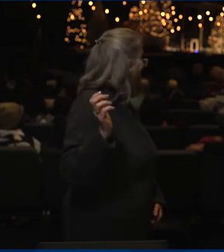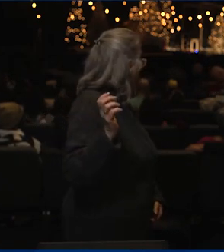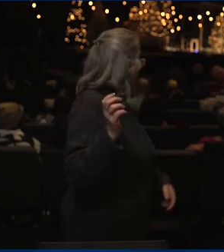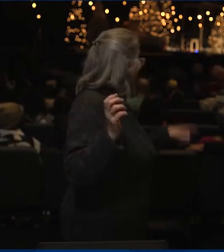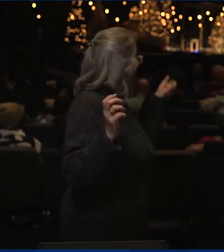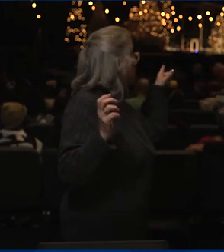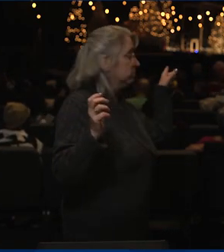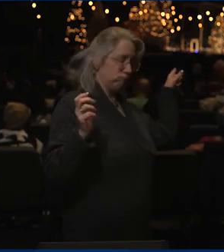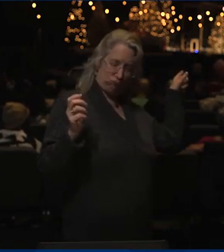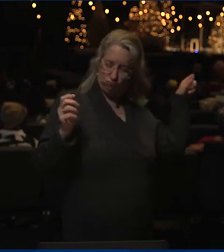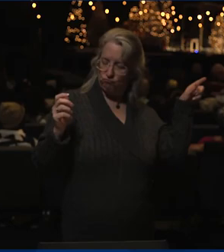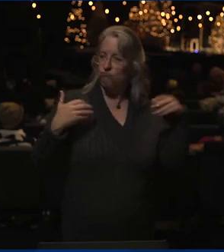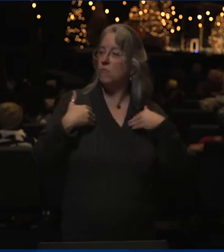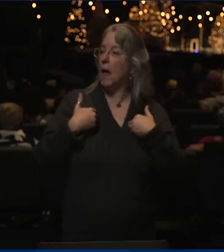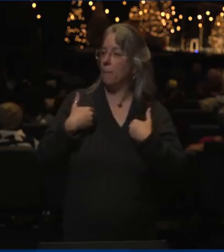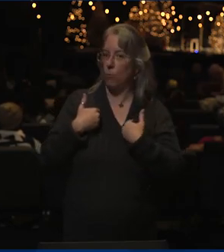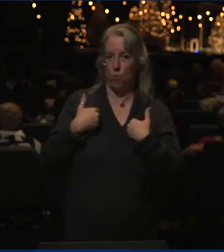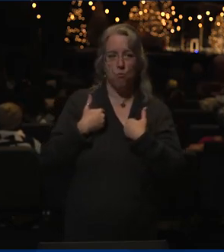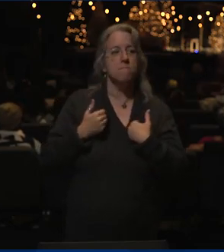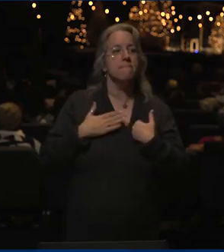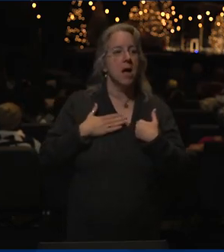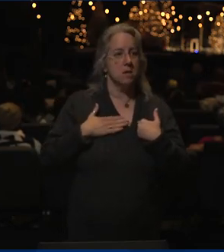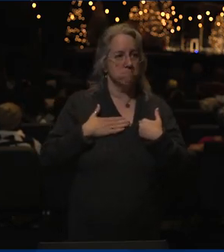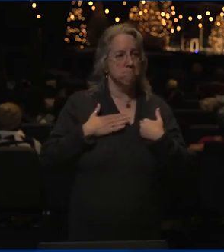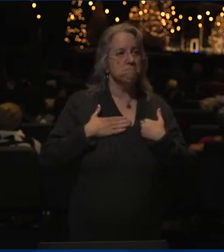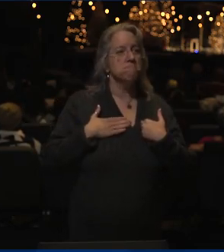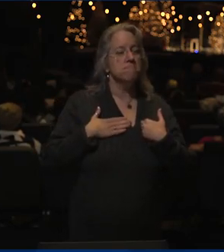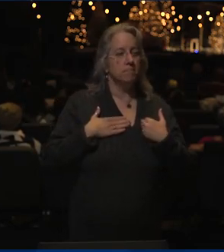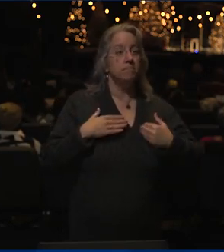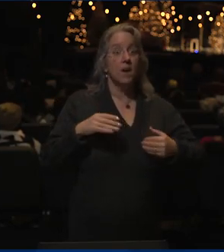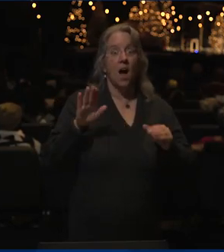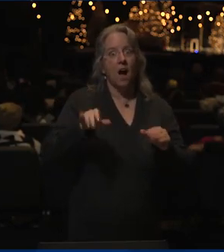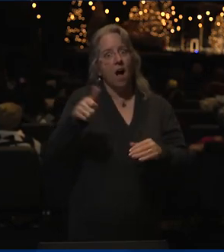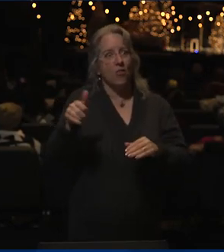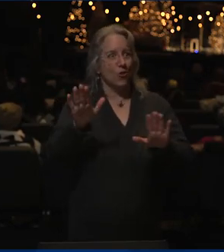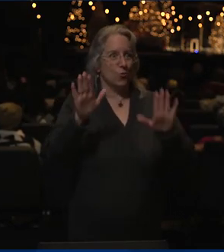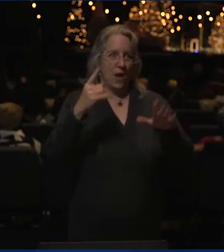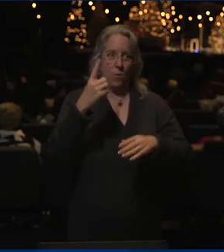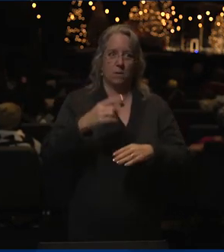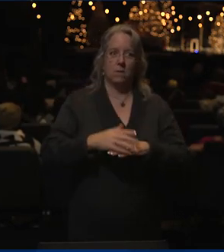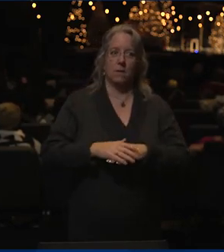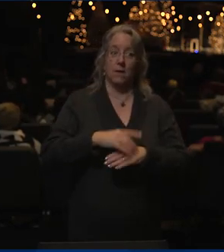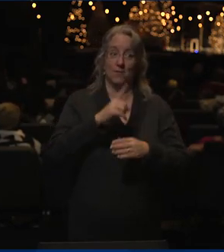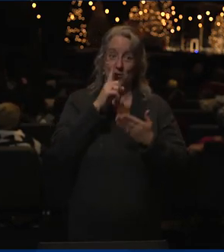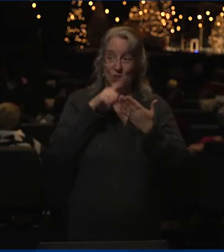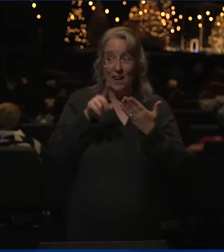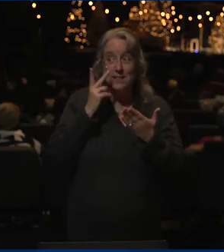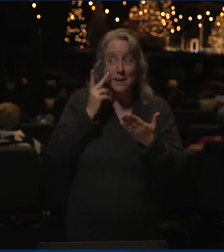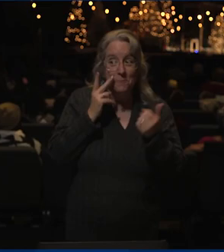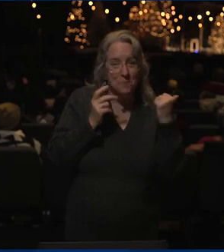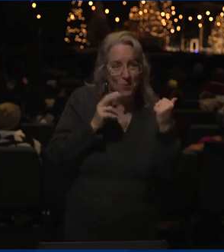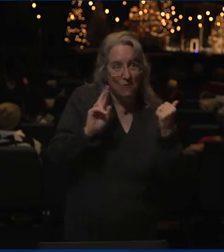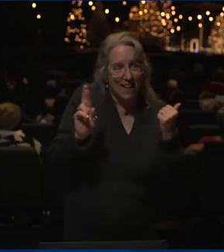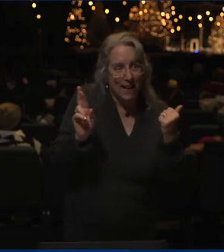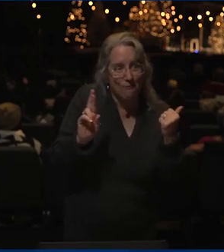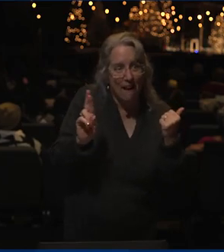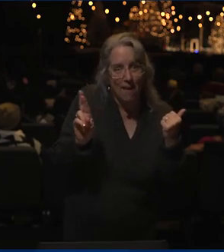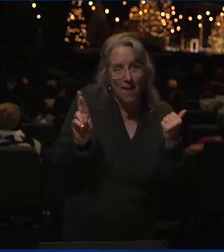My stuffed animal. Let's see. Here's another great one. Check this out. This. Are you ready for